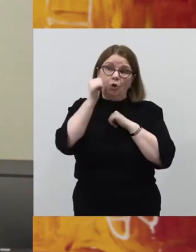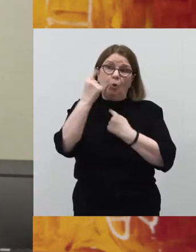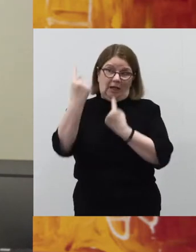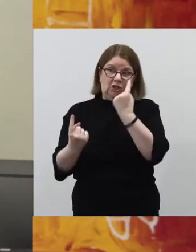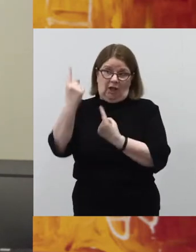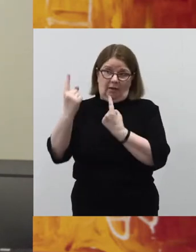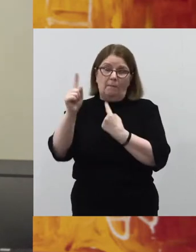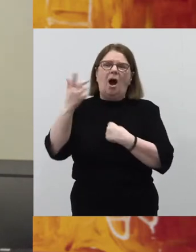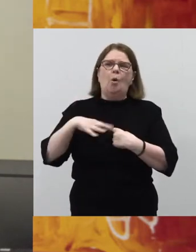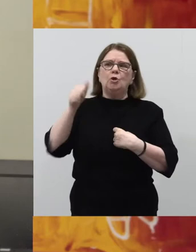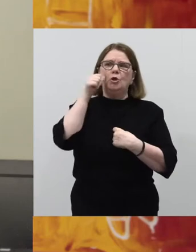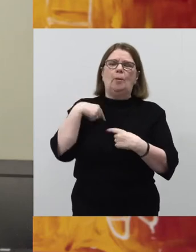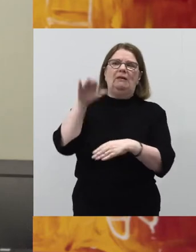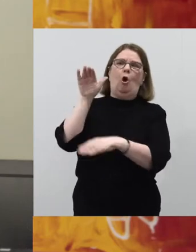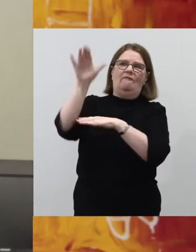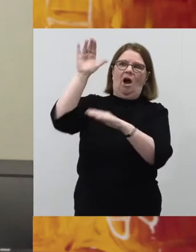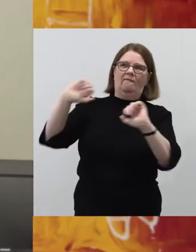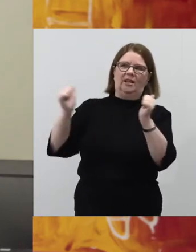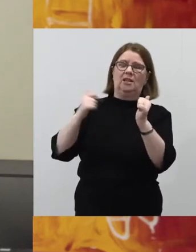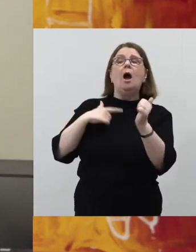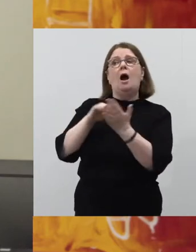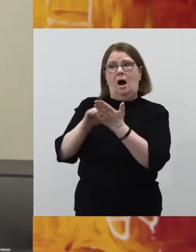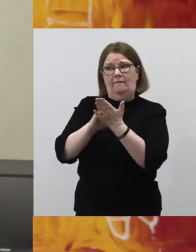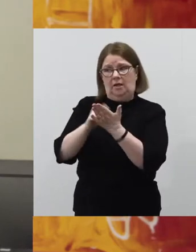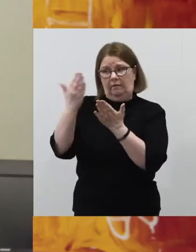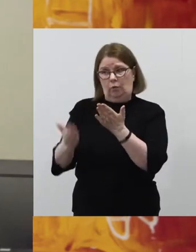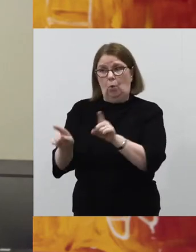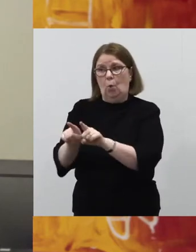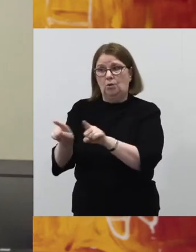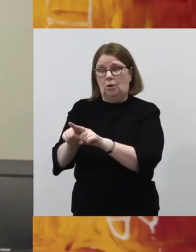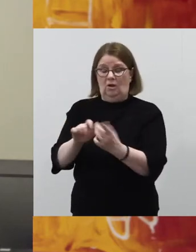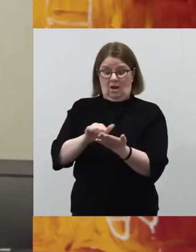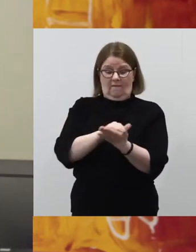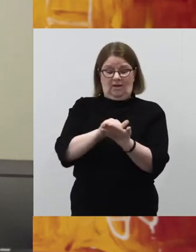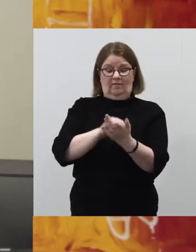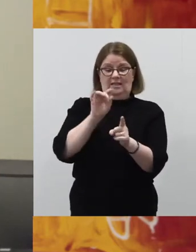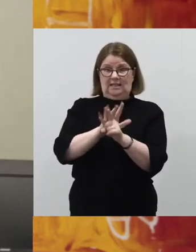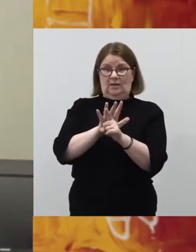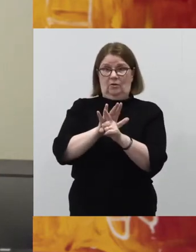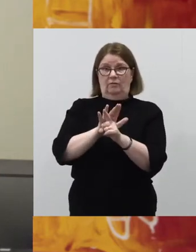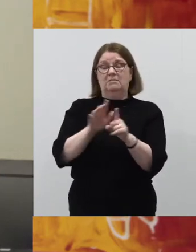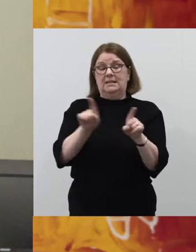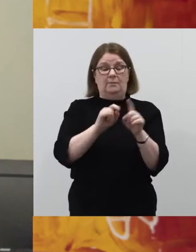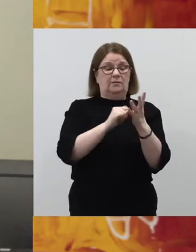catalogue of fears onto articulate narratives provides both solace and insight.